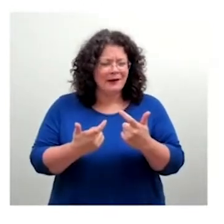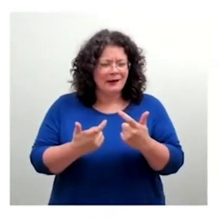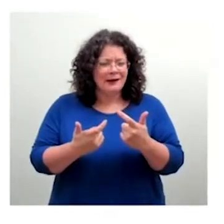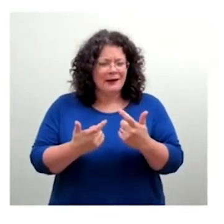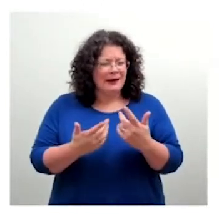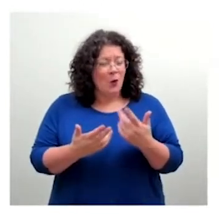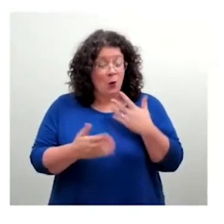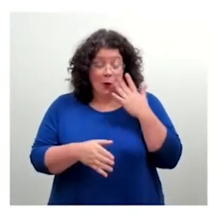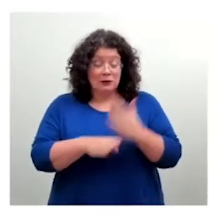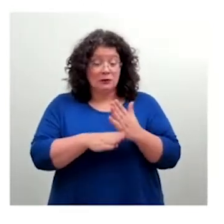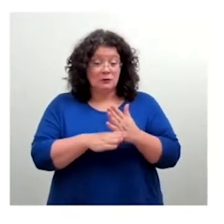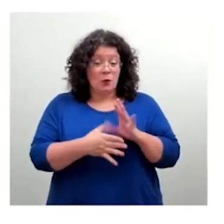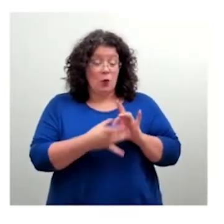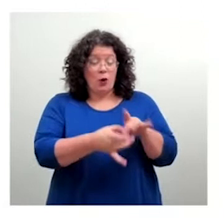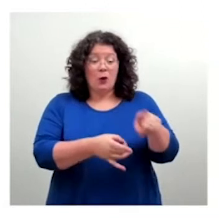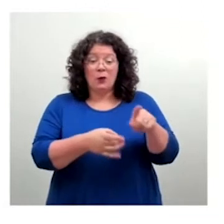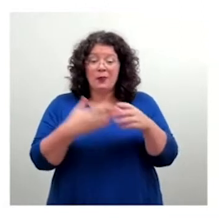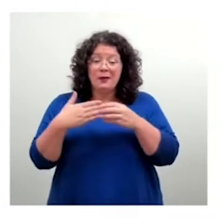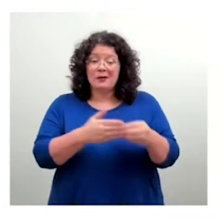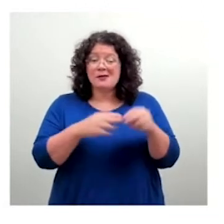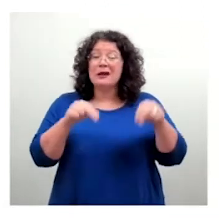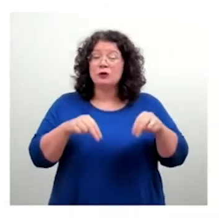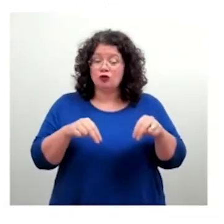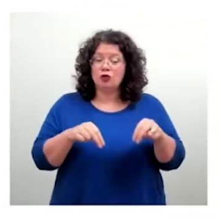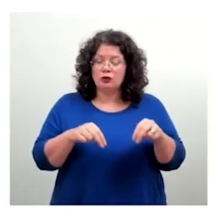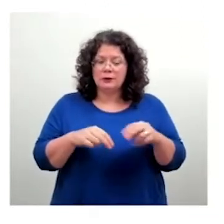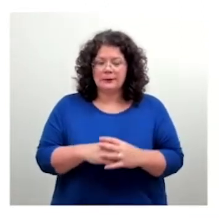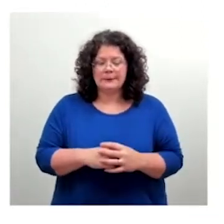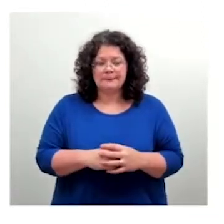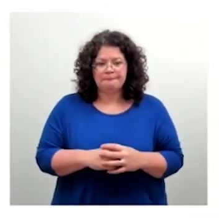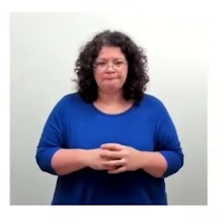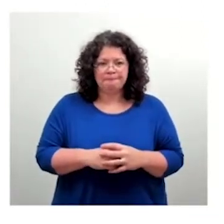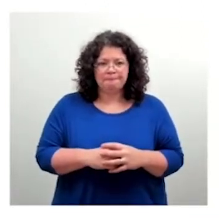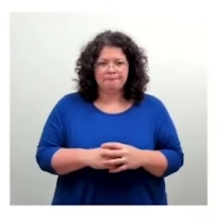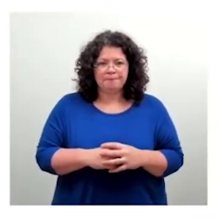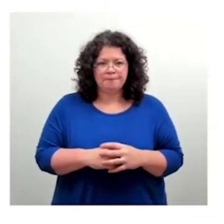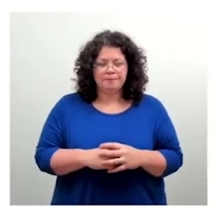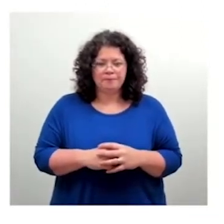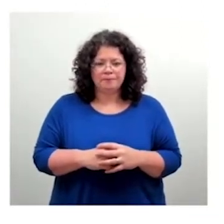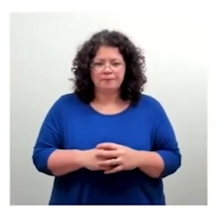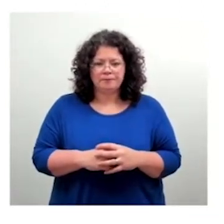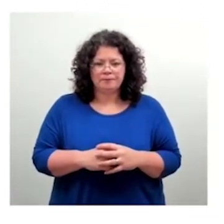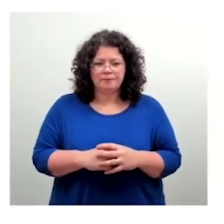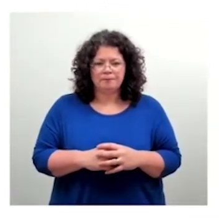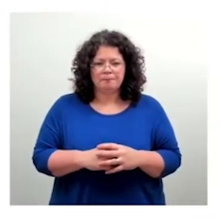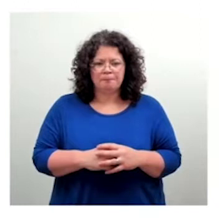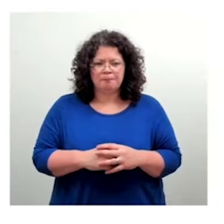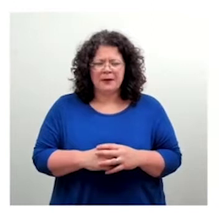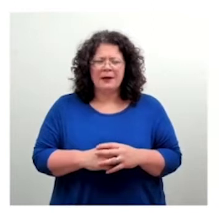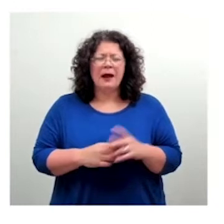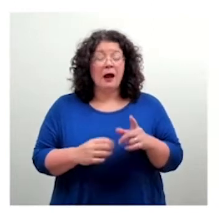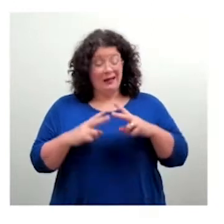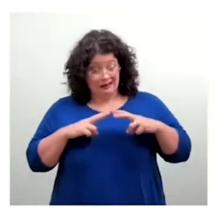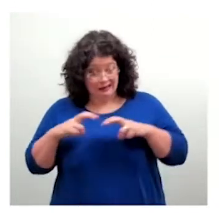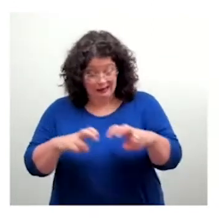how can we use technology to empower people to be more independent, to be more mobile, but in a